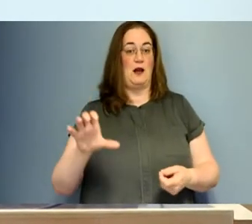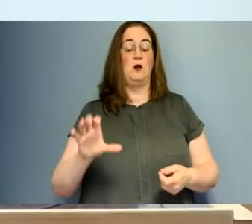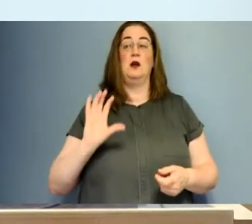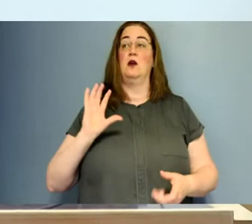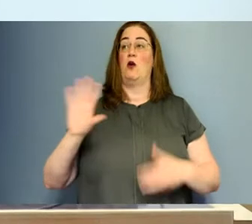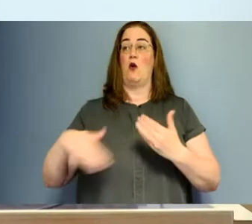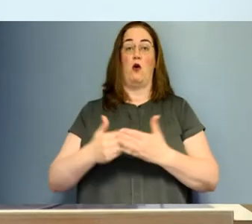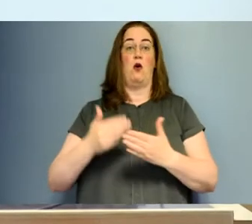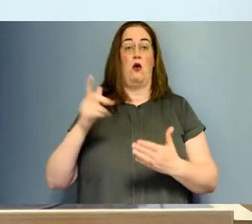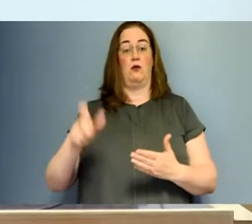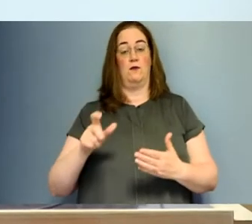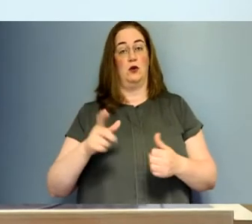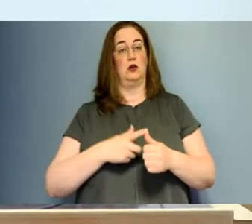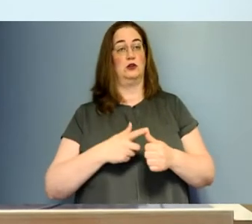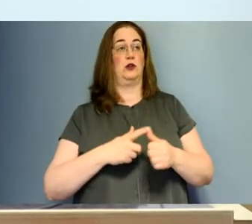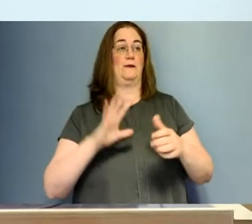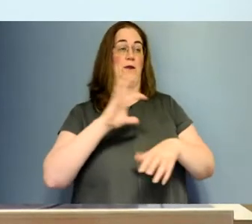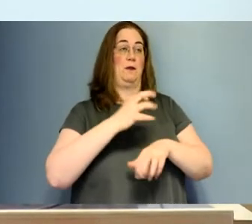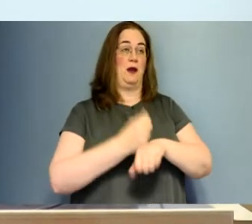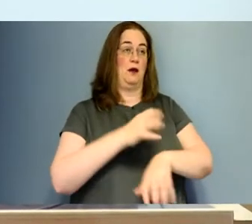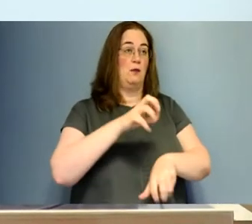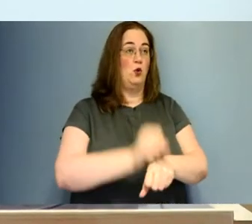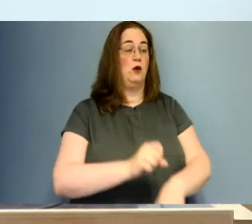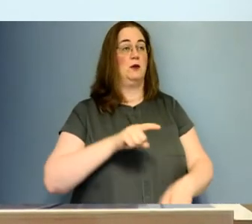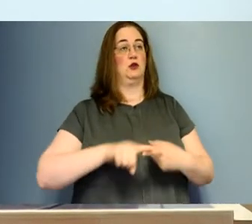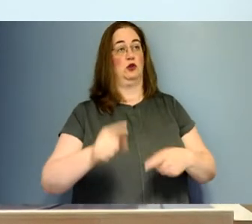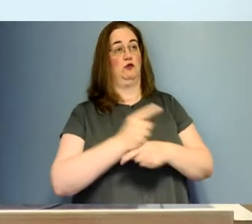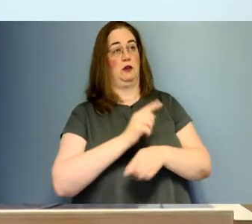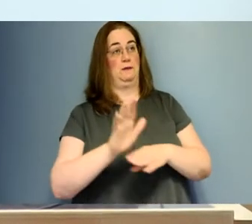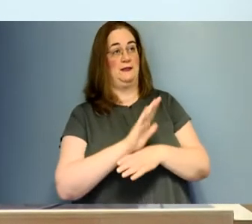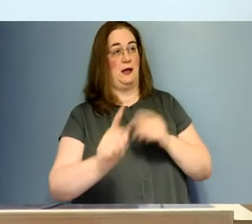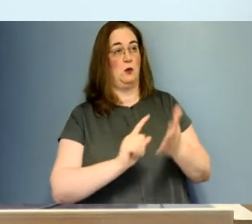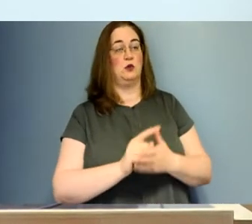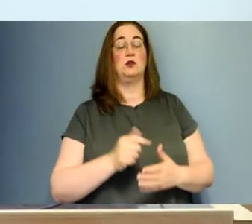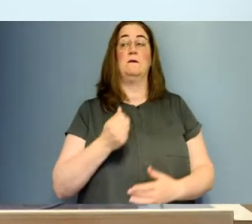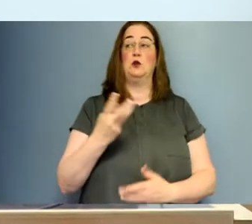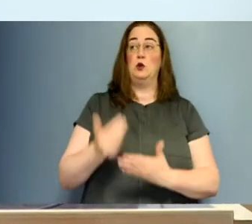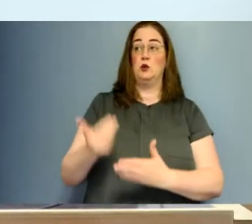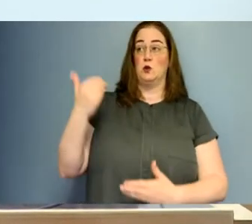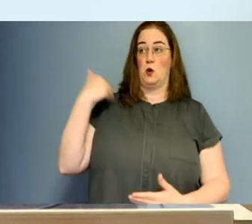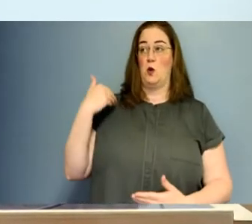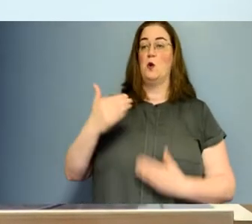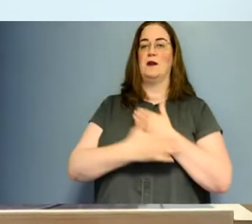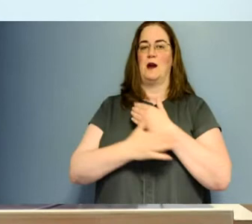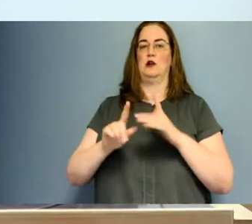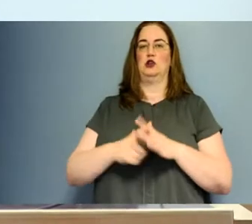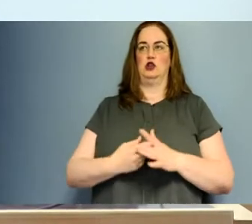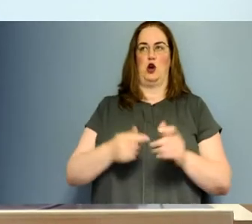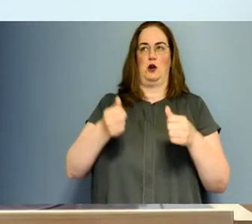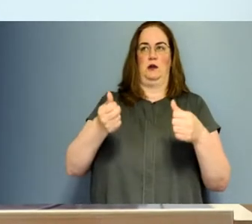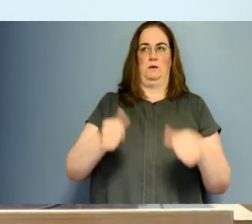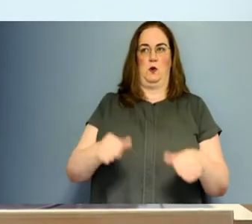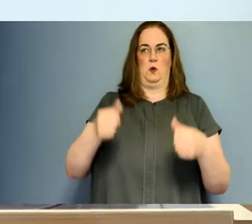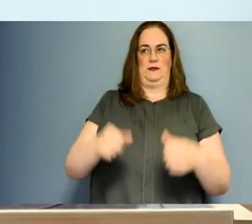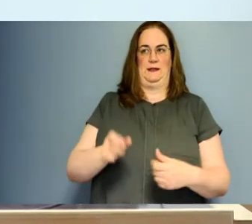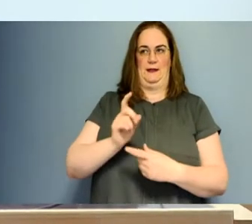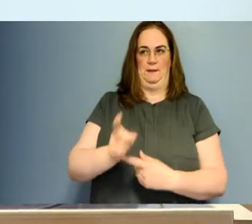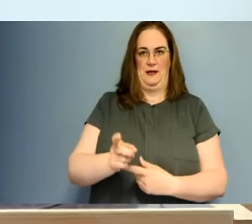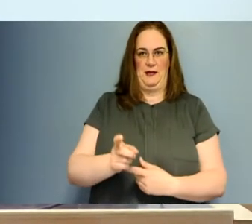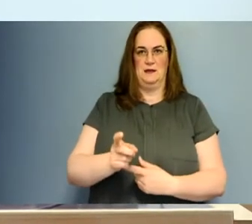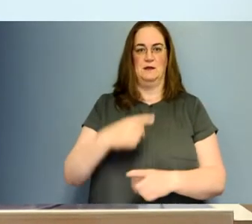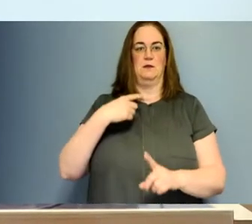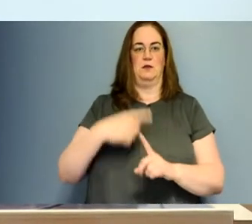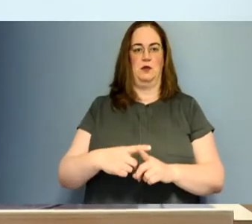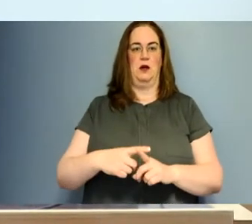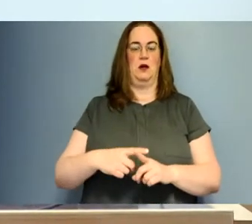to be done by appointment during regular business hours. Some years ago, the county did begin posting online the minutes, as well